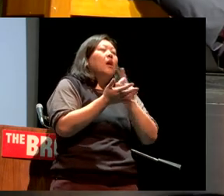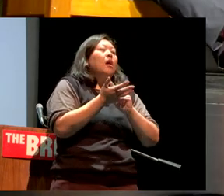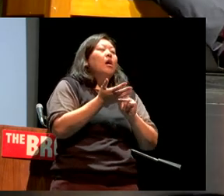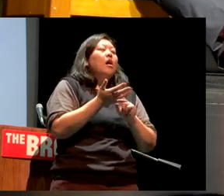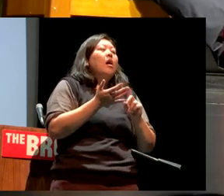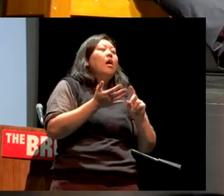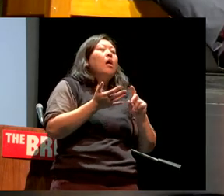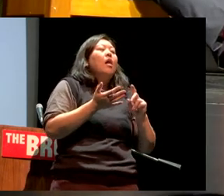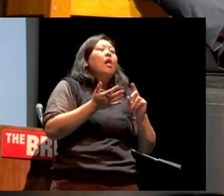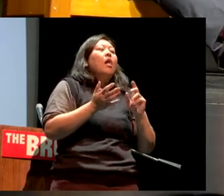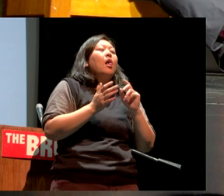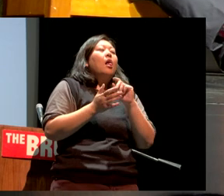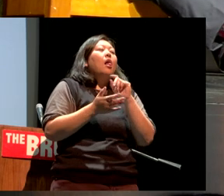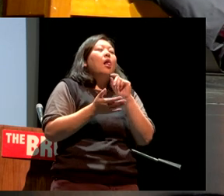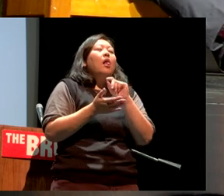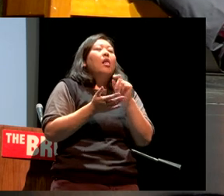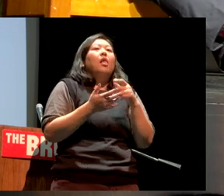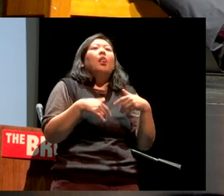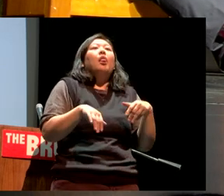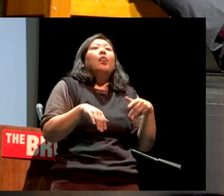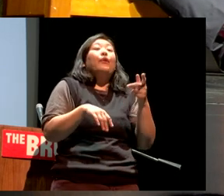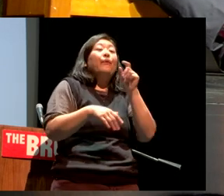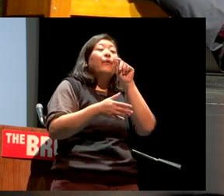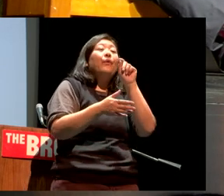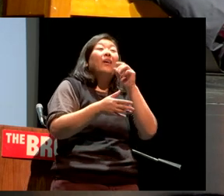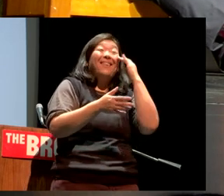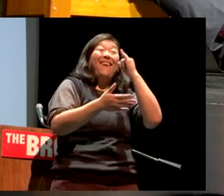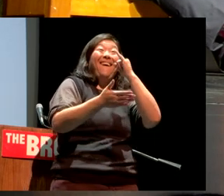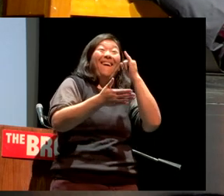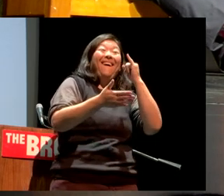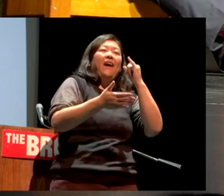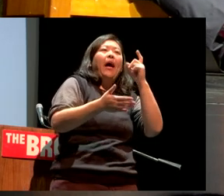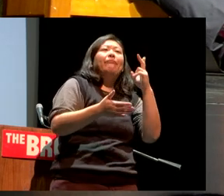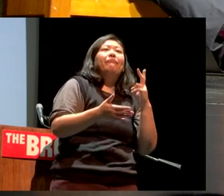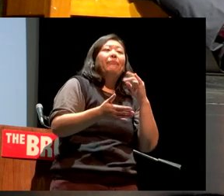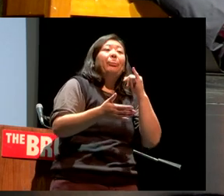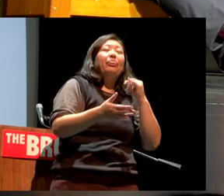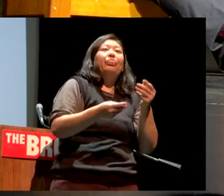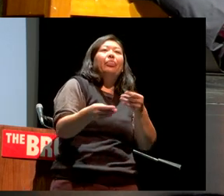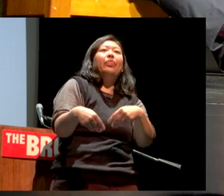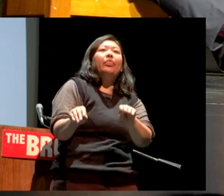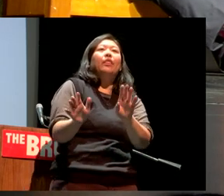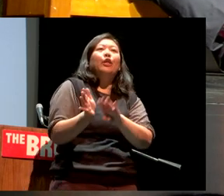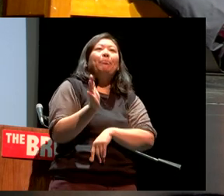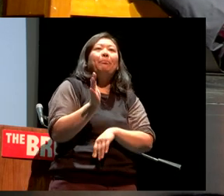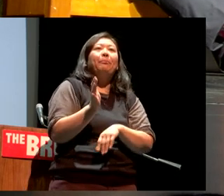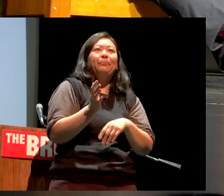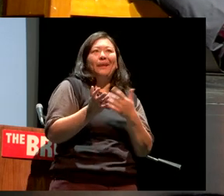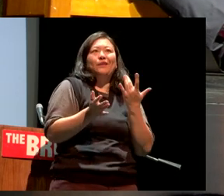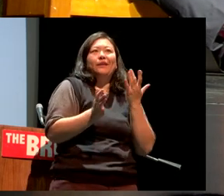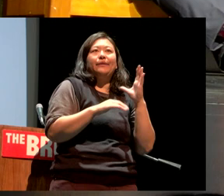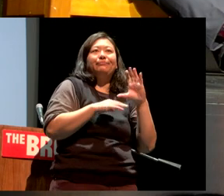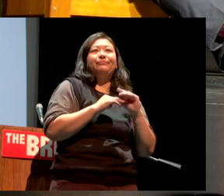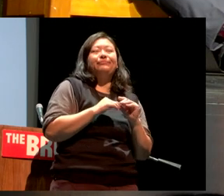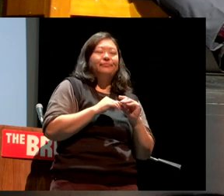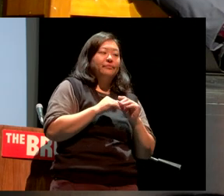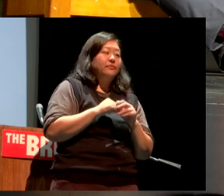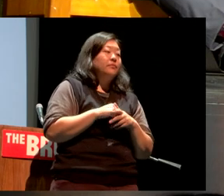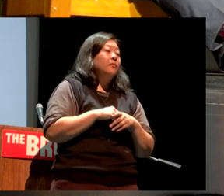know, 10 years plus ago. And what I see in the blockchain industry right now is that they're doing even, you